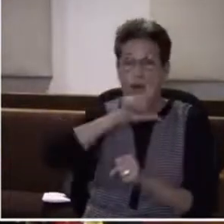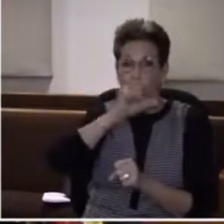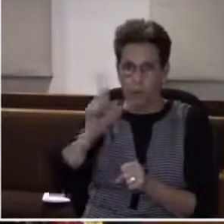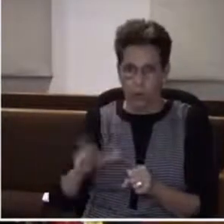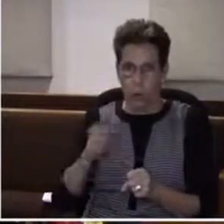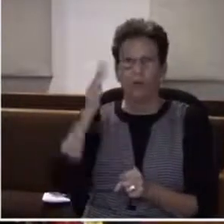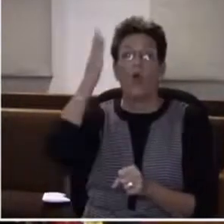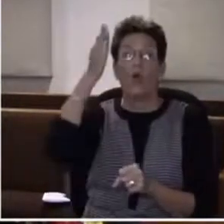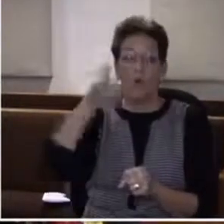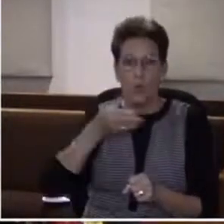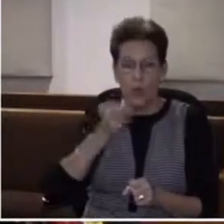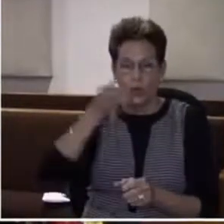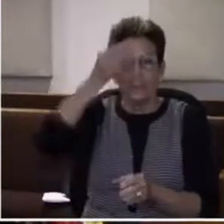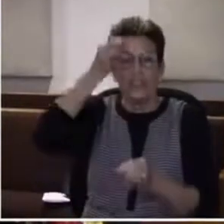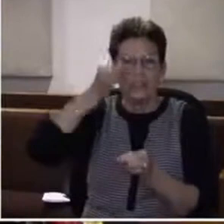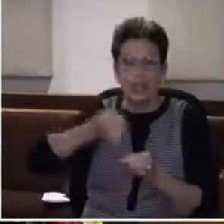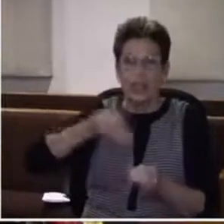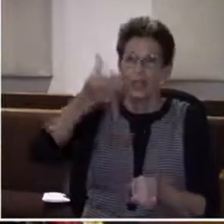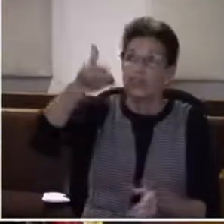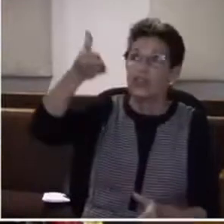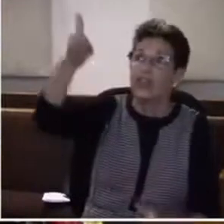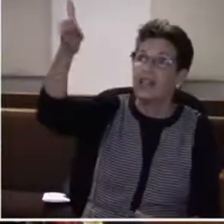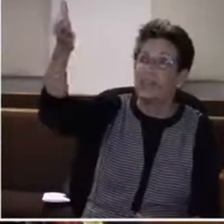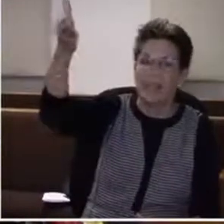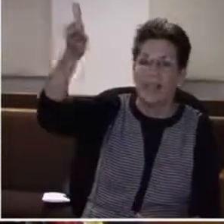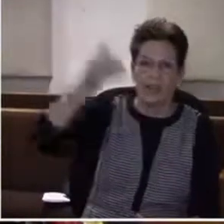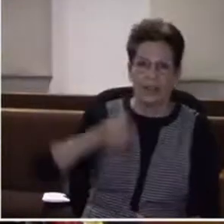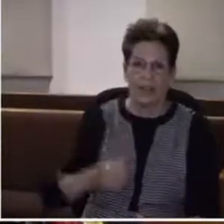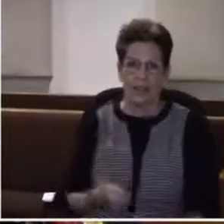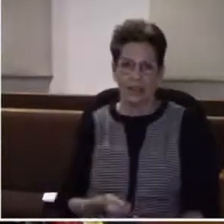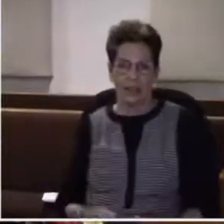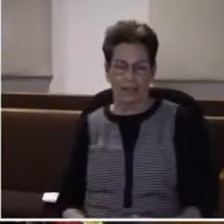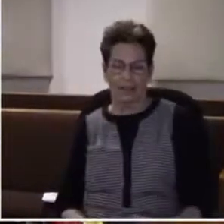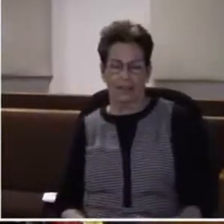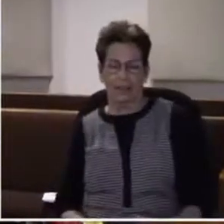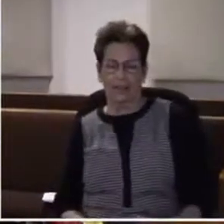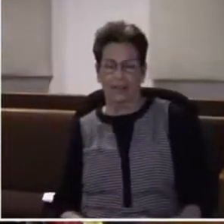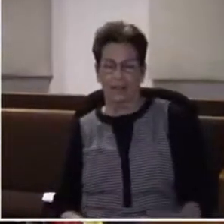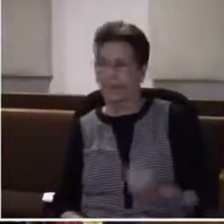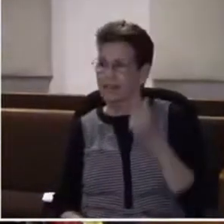And sometimes because of tragedy or poverty or the absence of things,